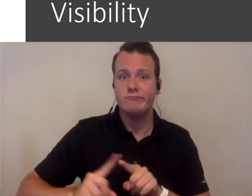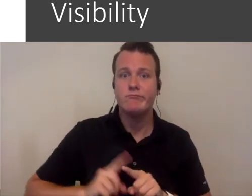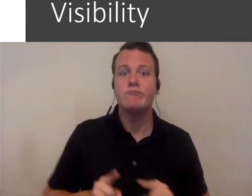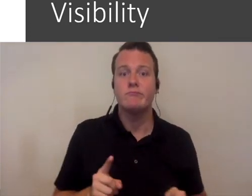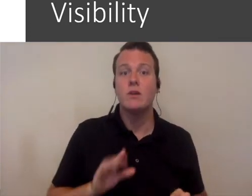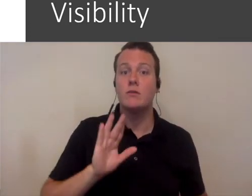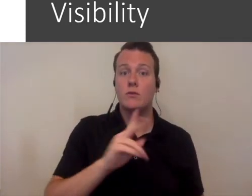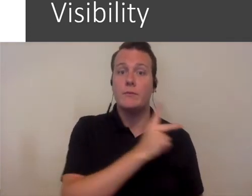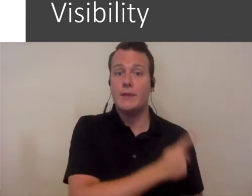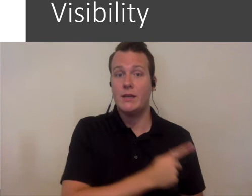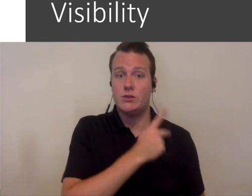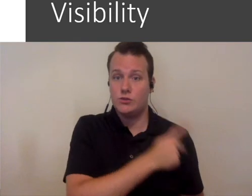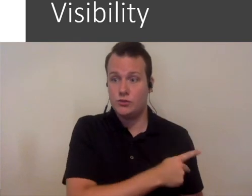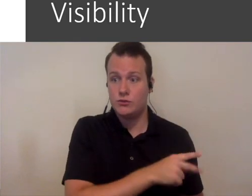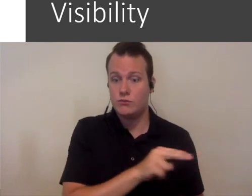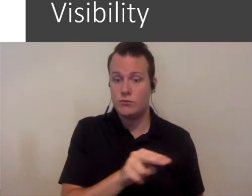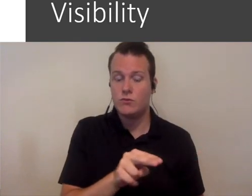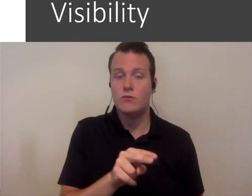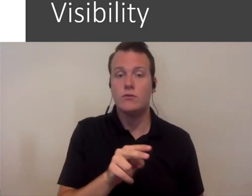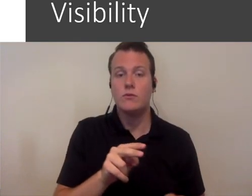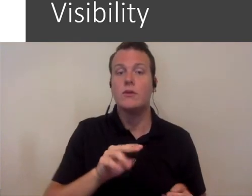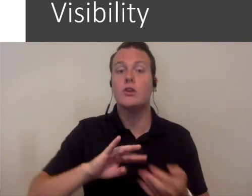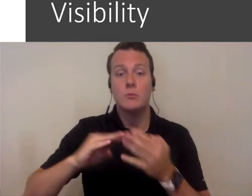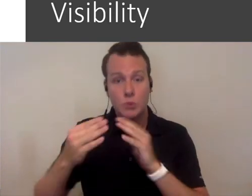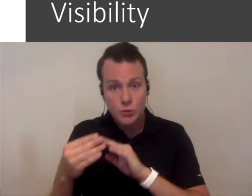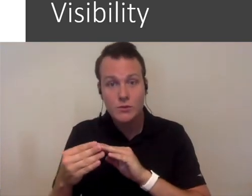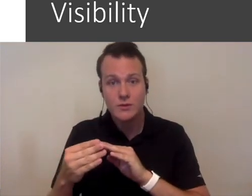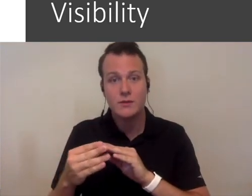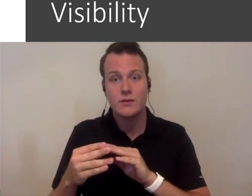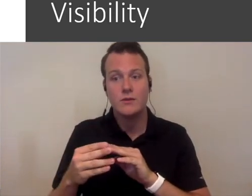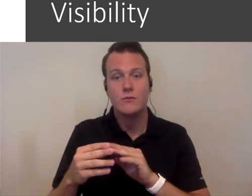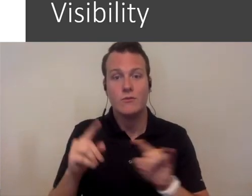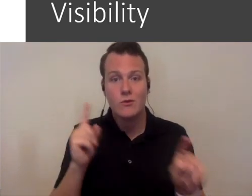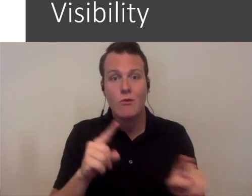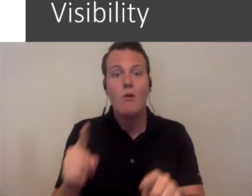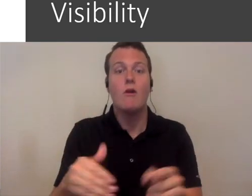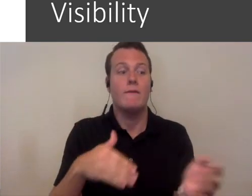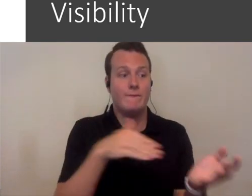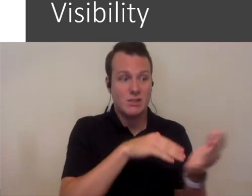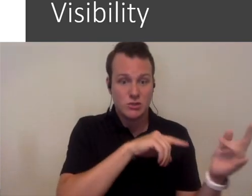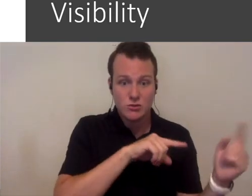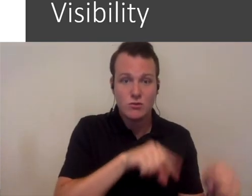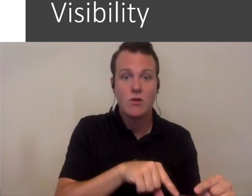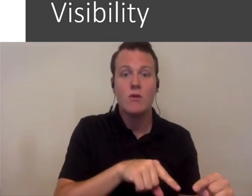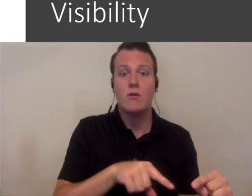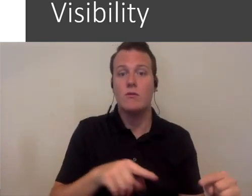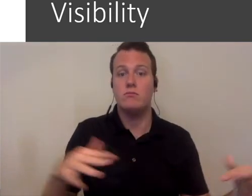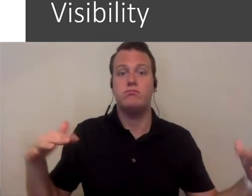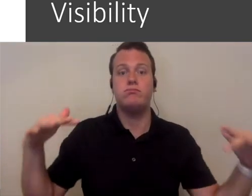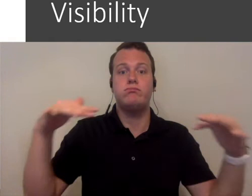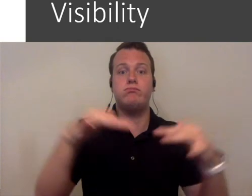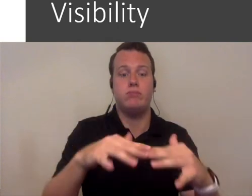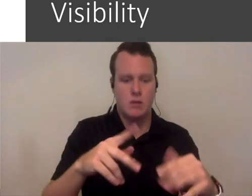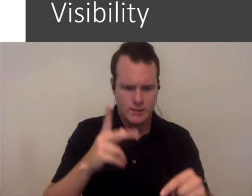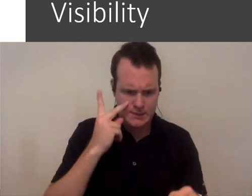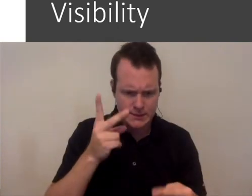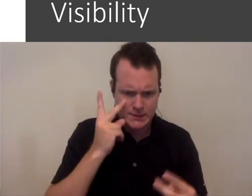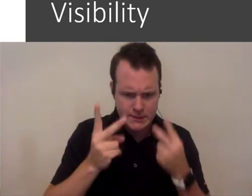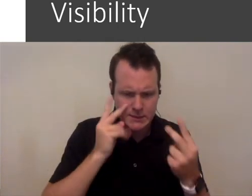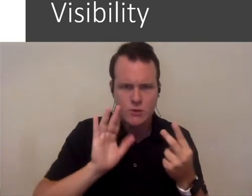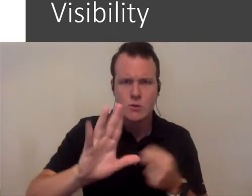that your patients are going to go to, that the community is going to go to, that the physician is going to go to. The more contact